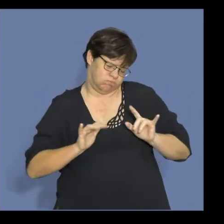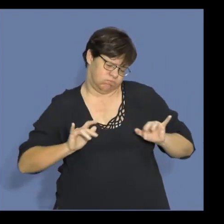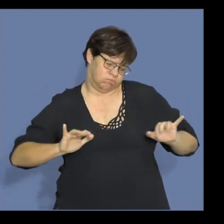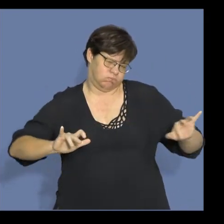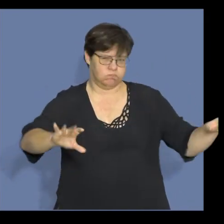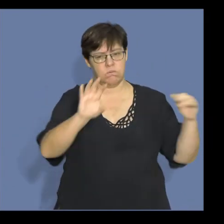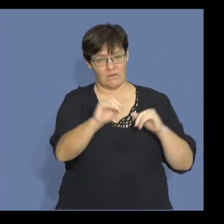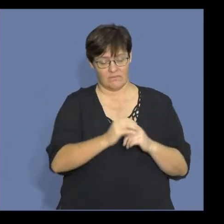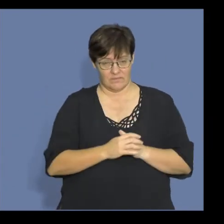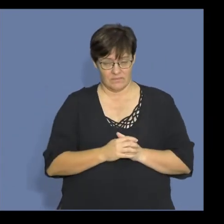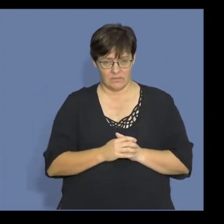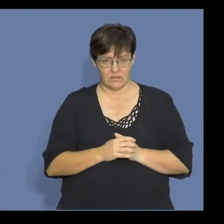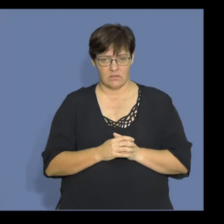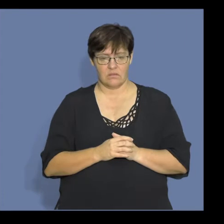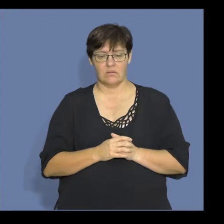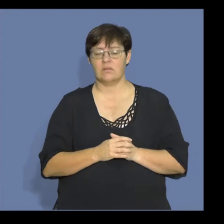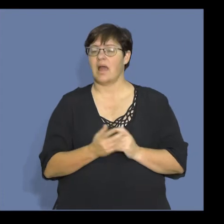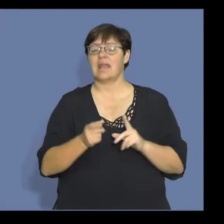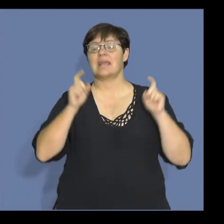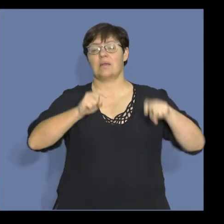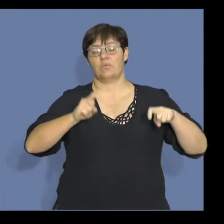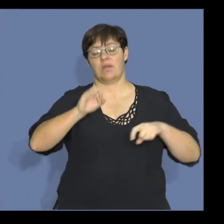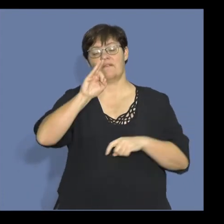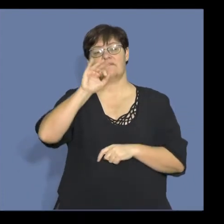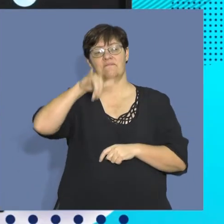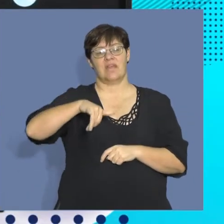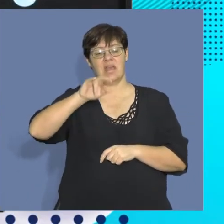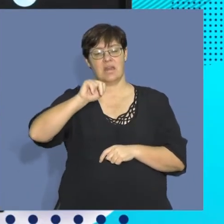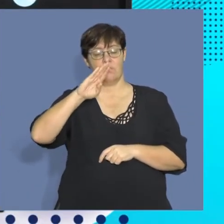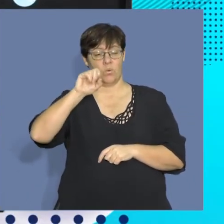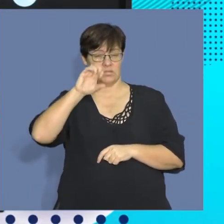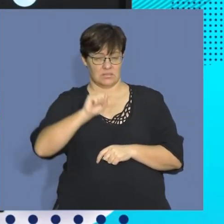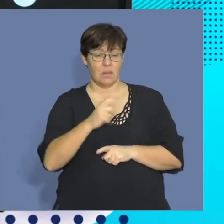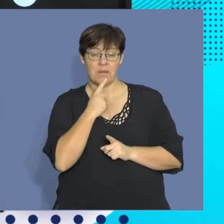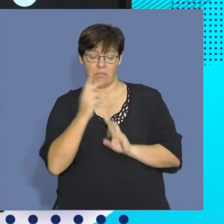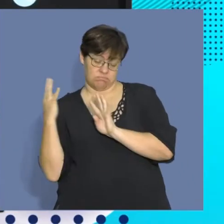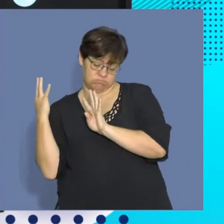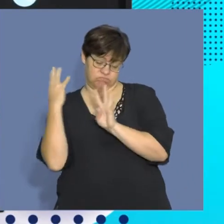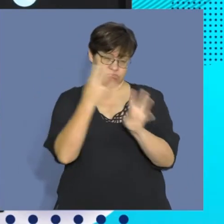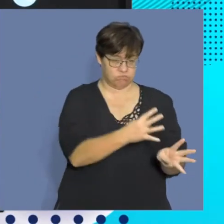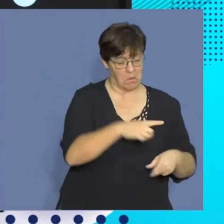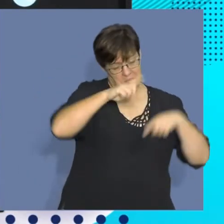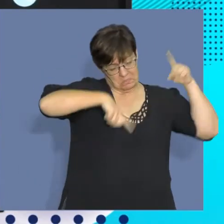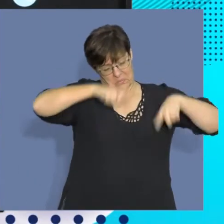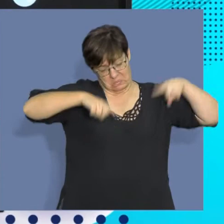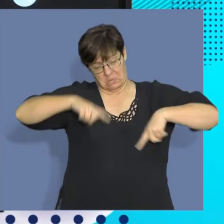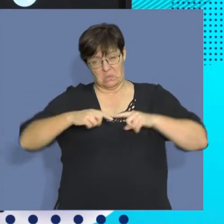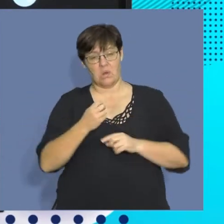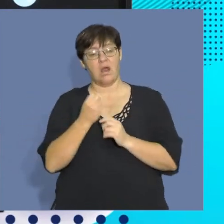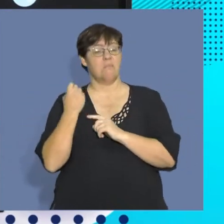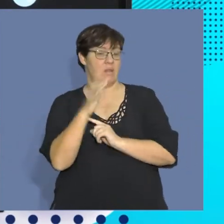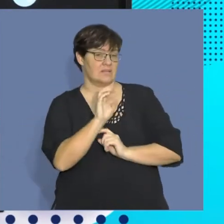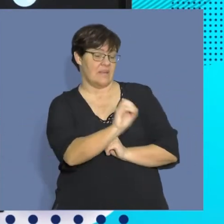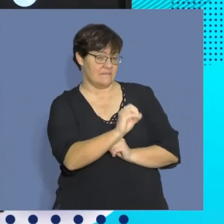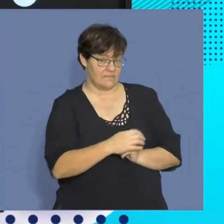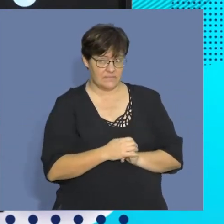kingdoms? So guys, we often refer to the Cape Fynbos being a unique hotspot in South Africa because of the types of plants